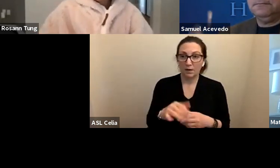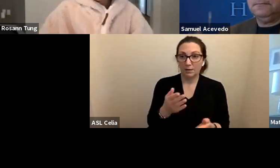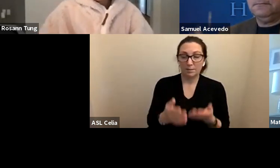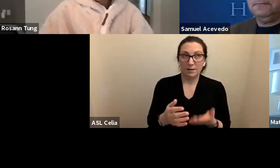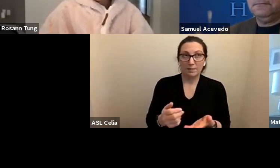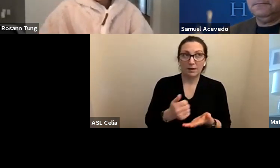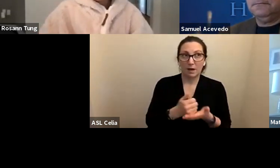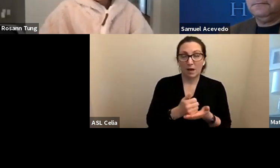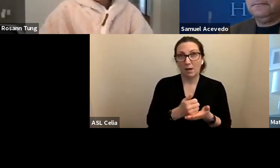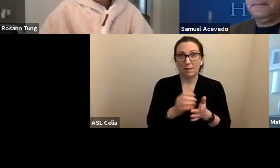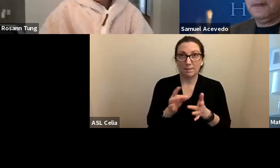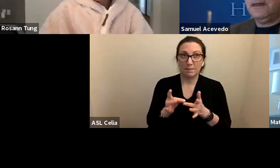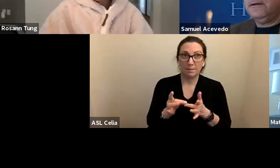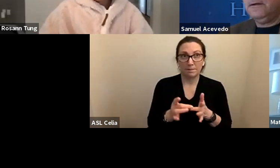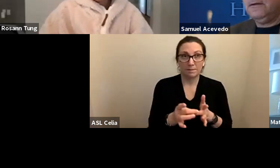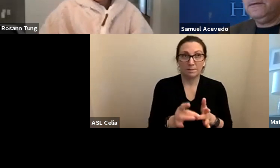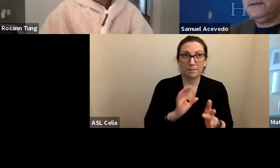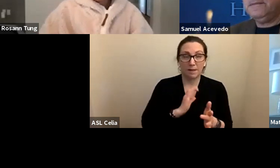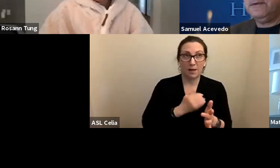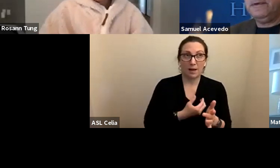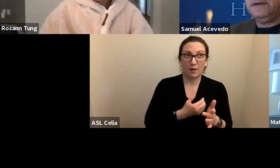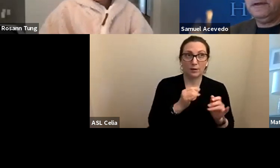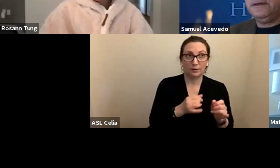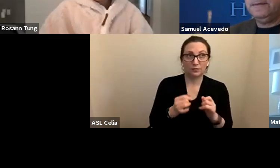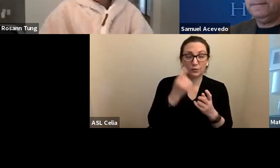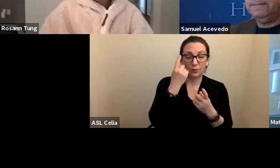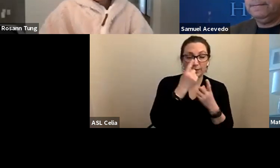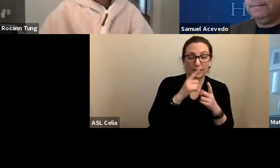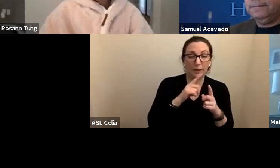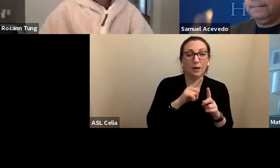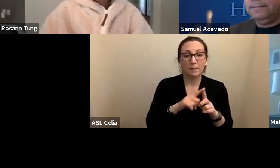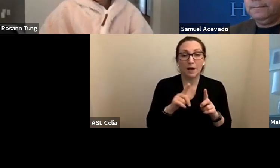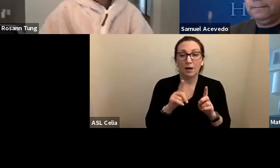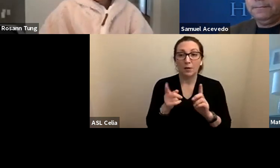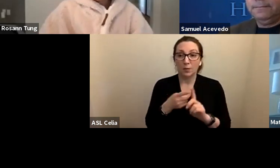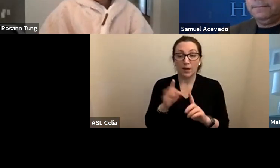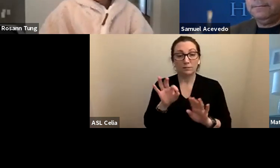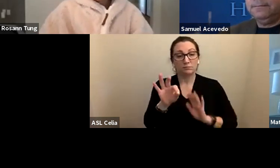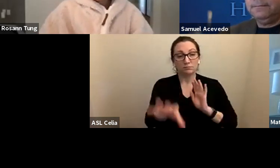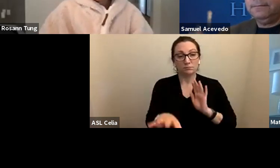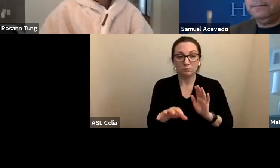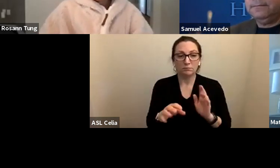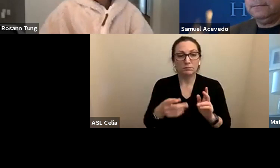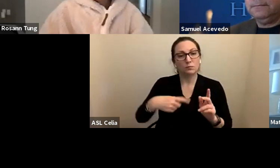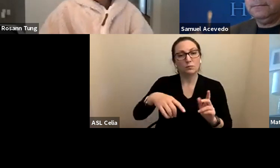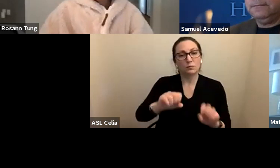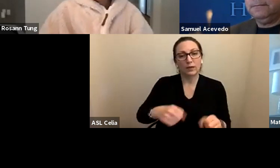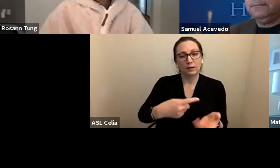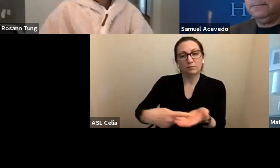our own individual thinking, but then also give us something to work with when we come together as a group.